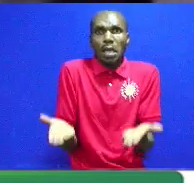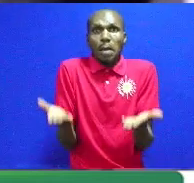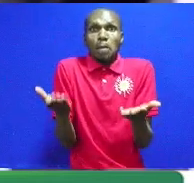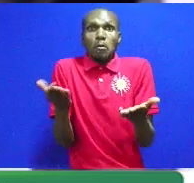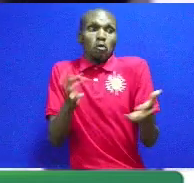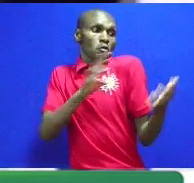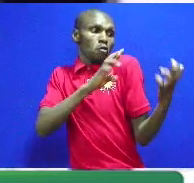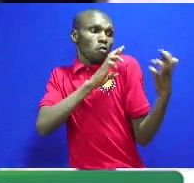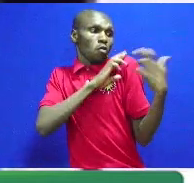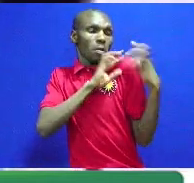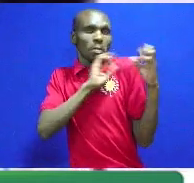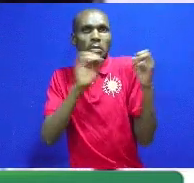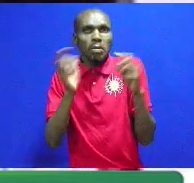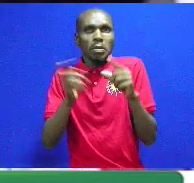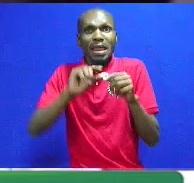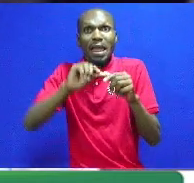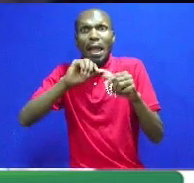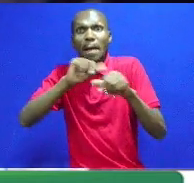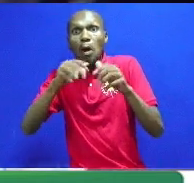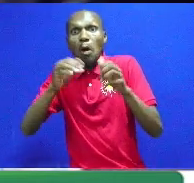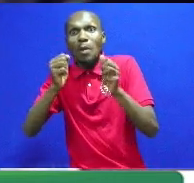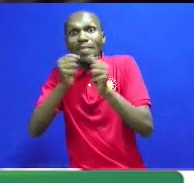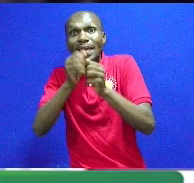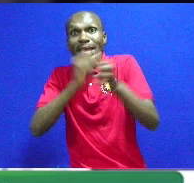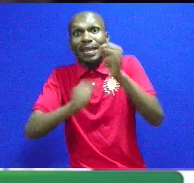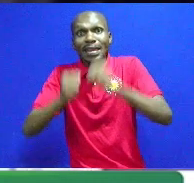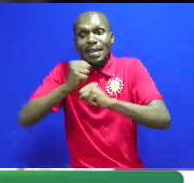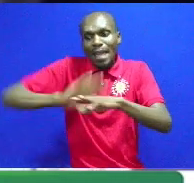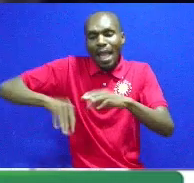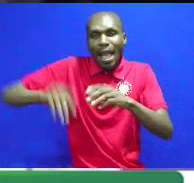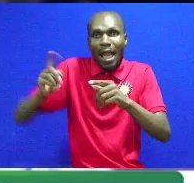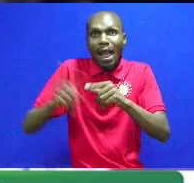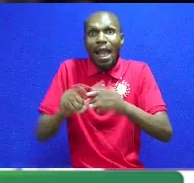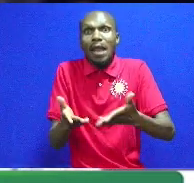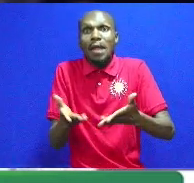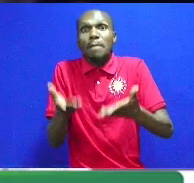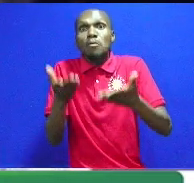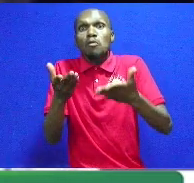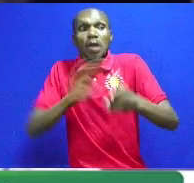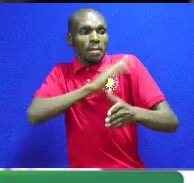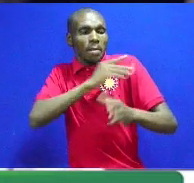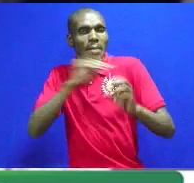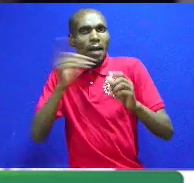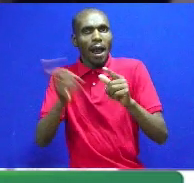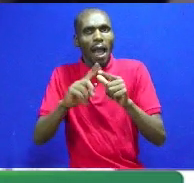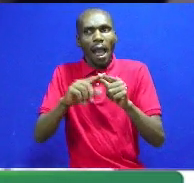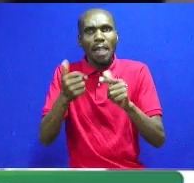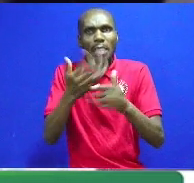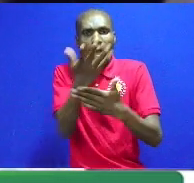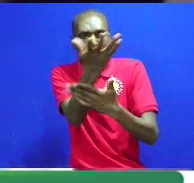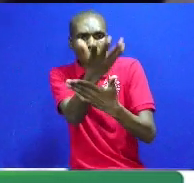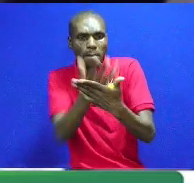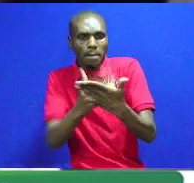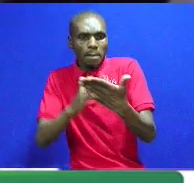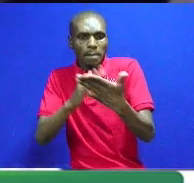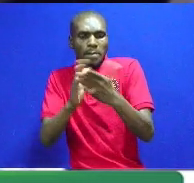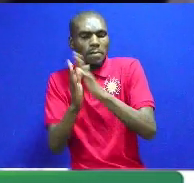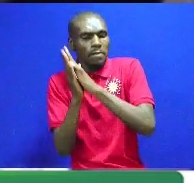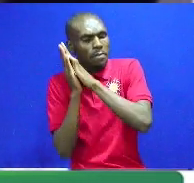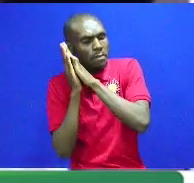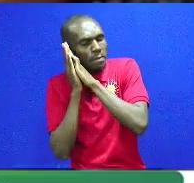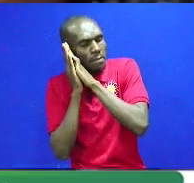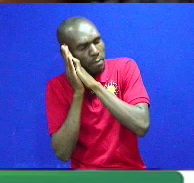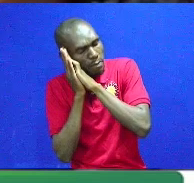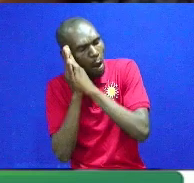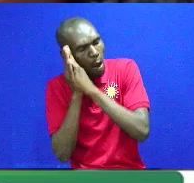almost 10 years ago hawajapata wengine wamepewa karatasi wanalala nayo haijakuwa